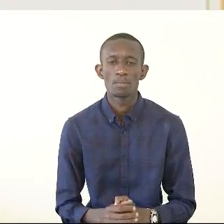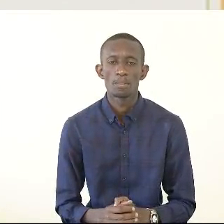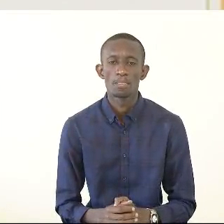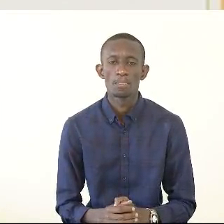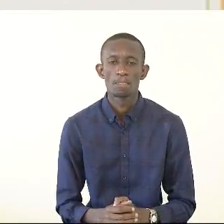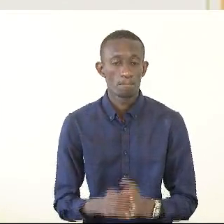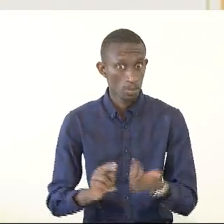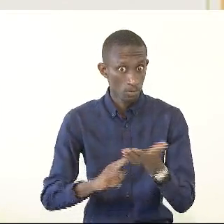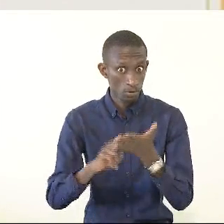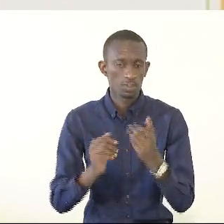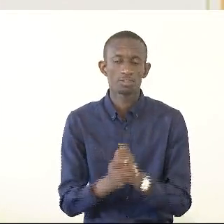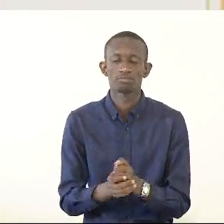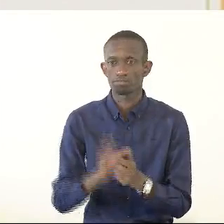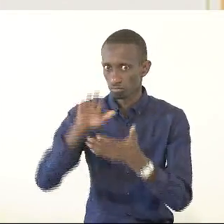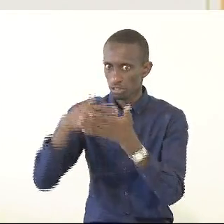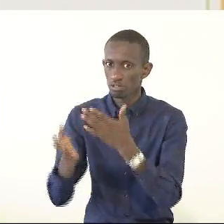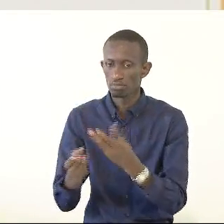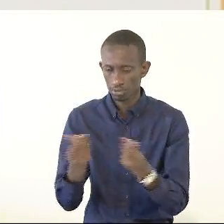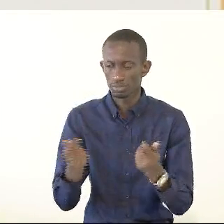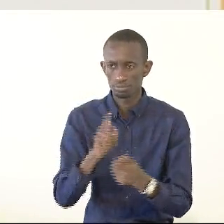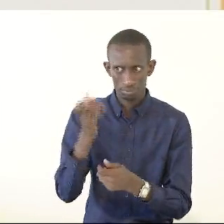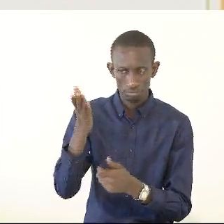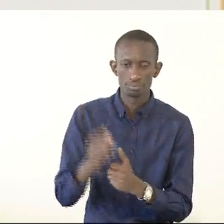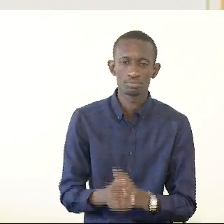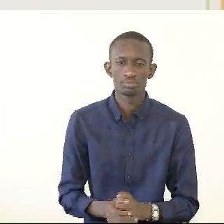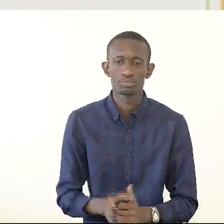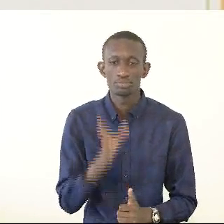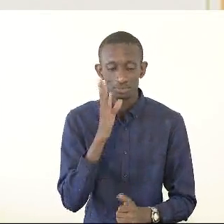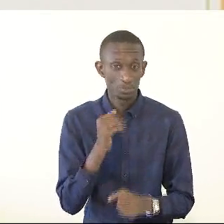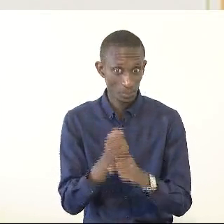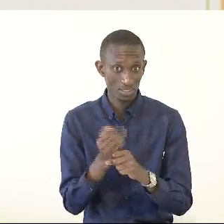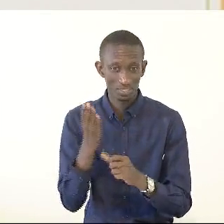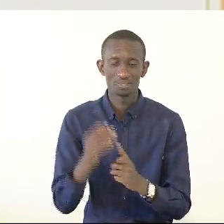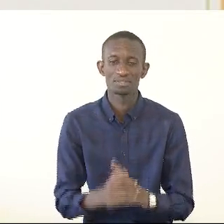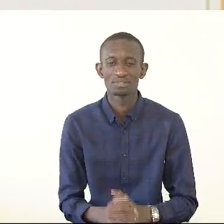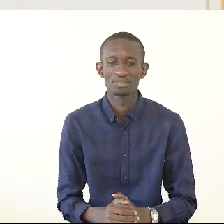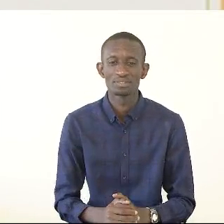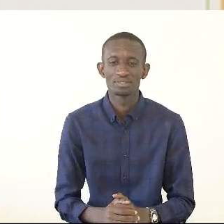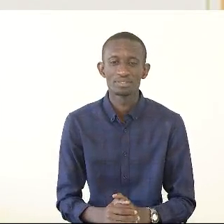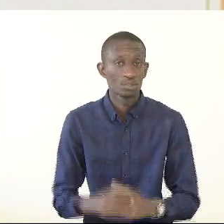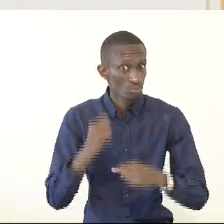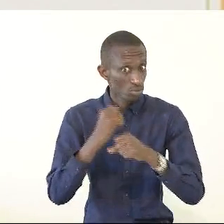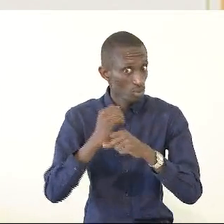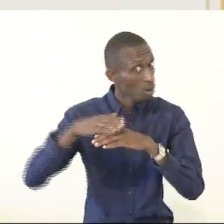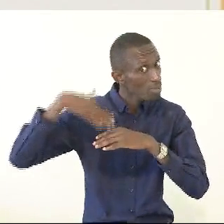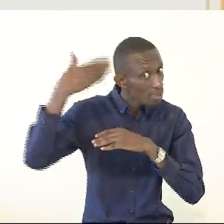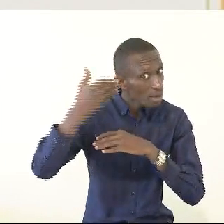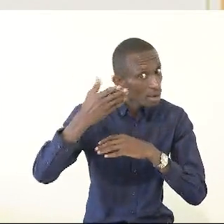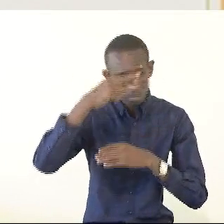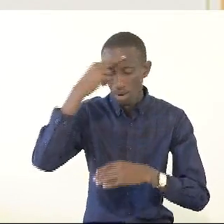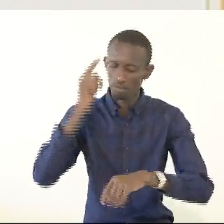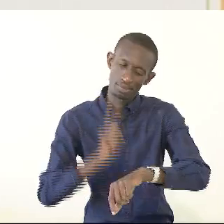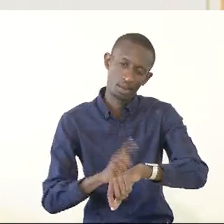To use the graph to solve that equation. Let's make this as a task that we can work on it next time, because of